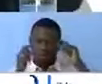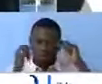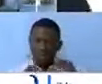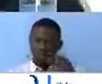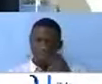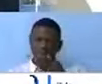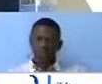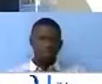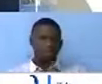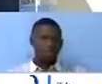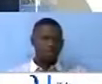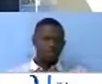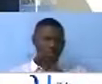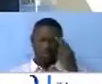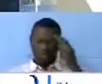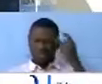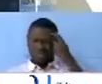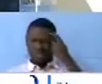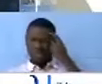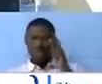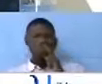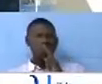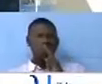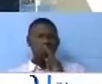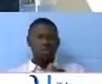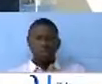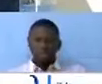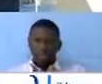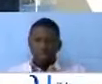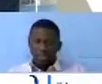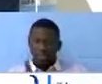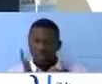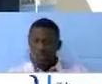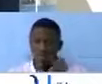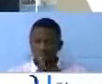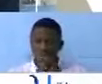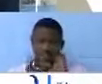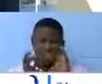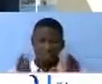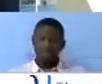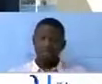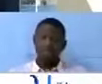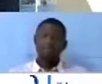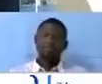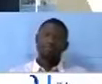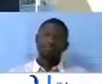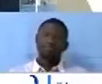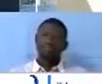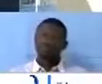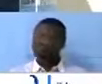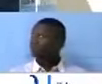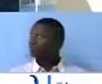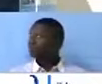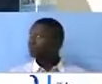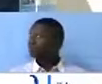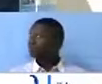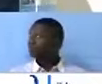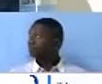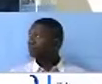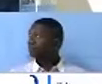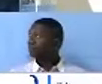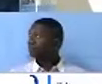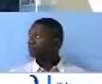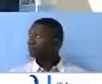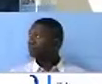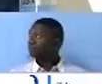who led that investigation. It's strange. Why is it that we are doing more? We are not fighting. We